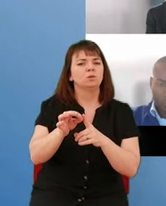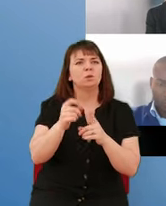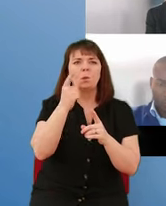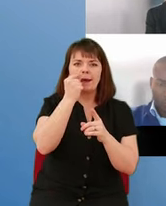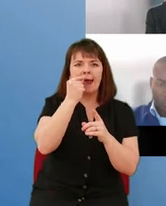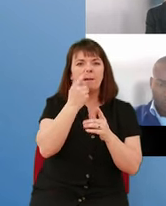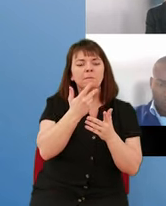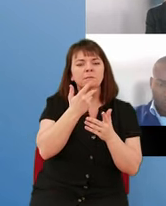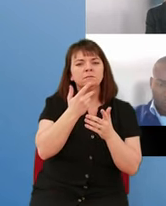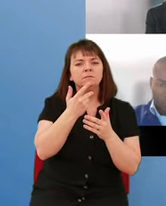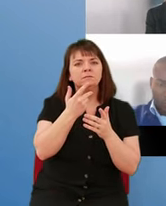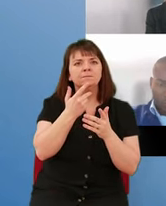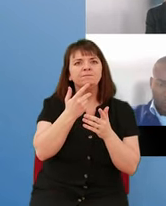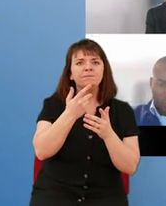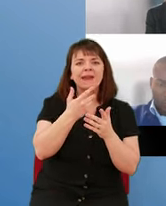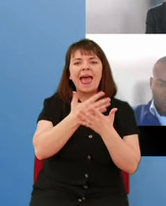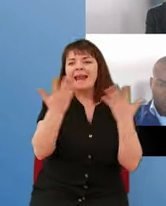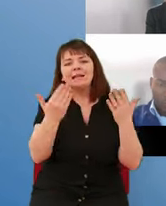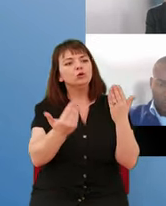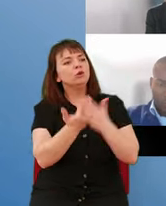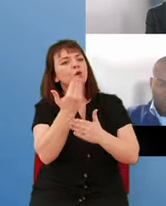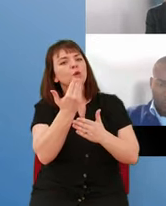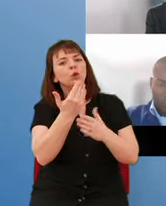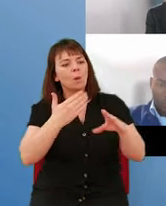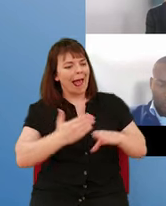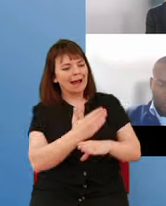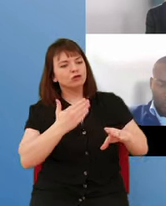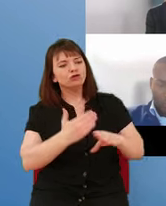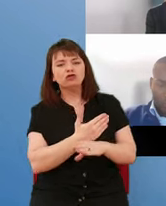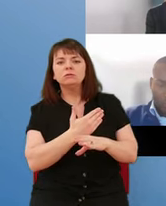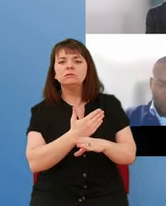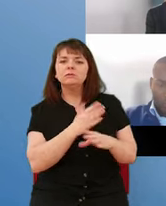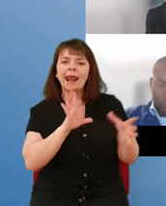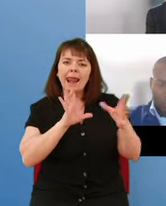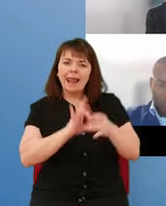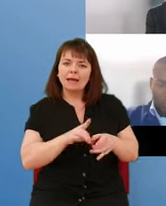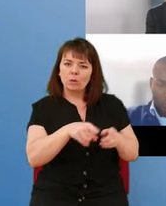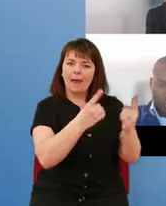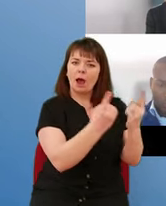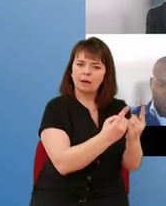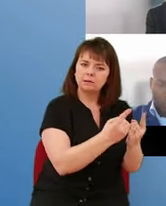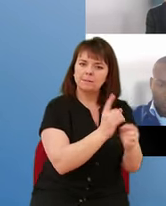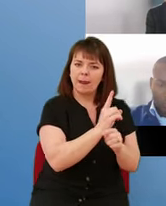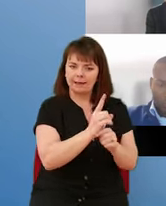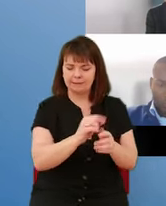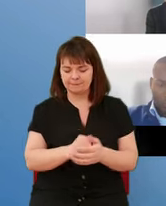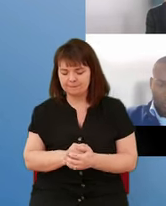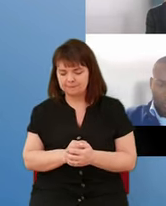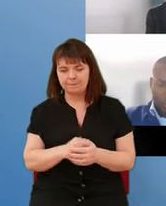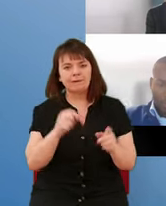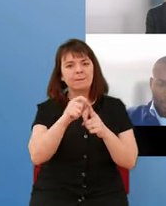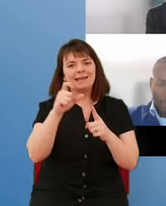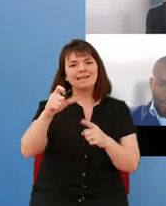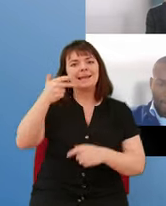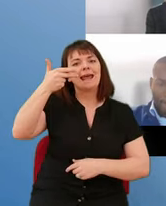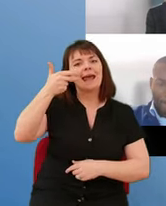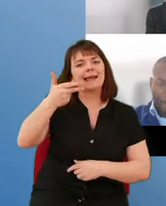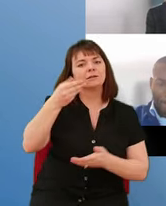item. PC8 is the cost pressures in the medicines budget